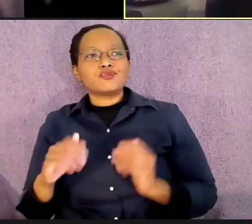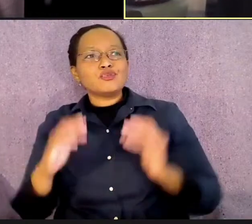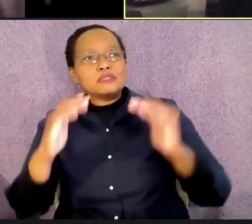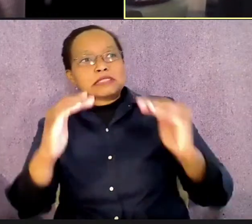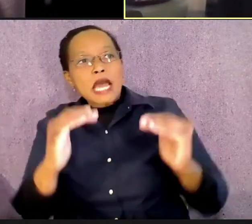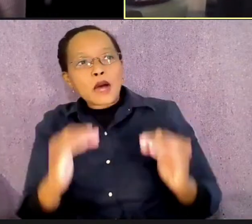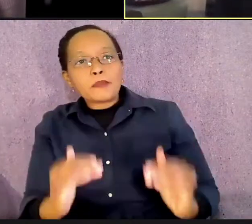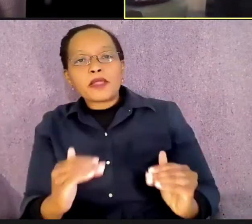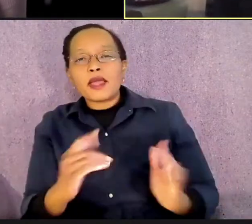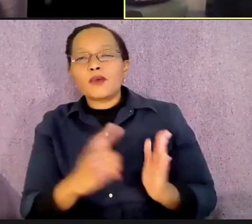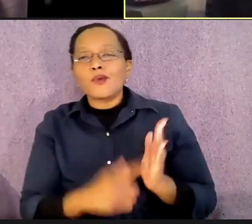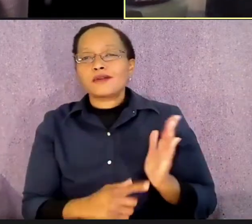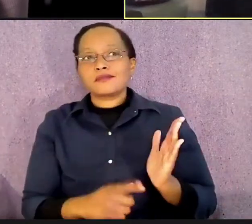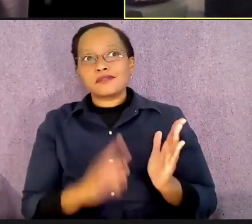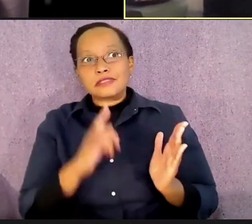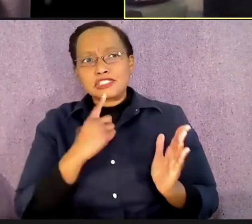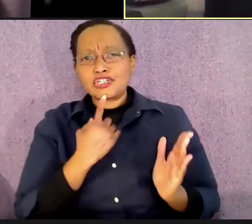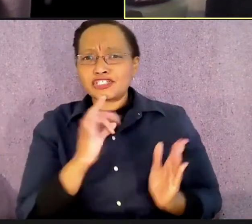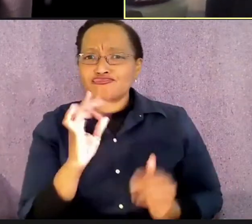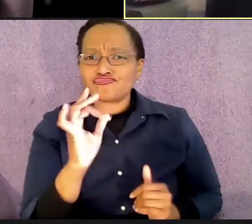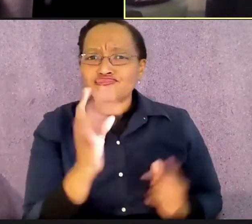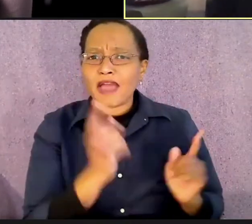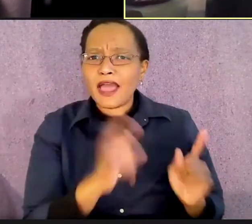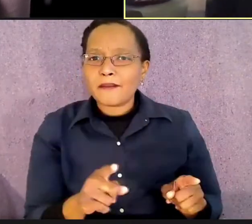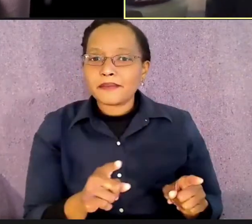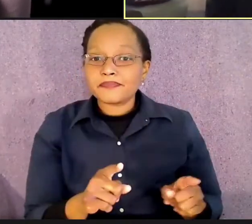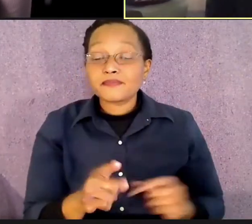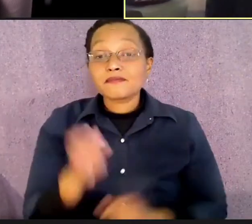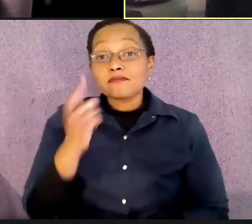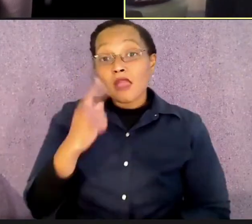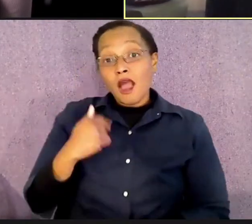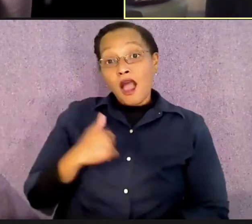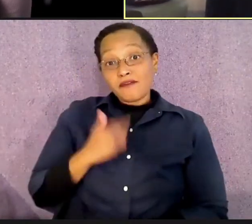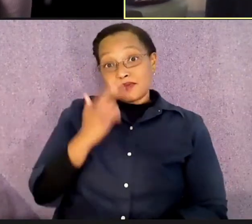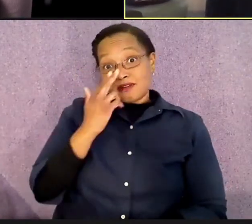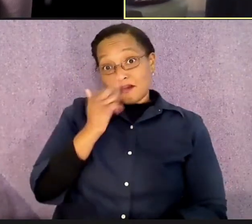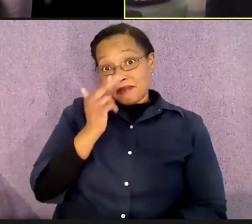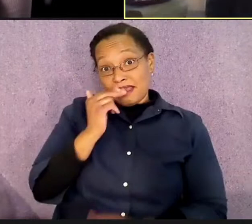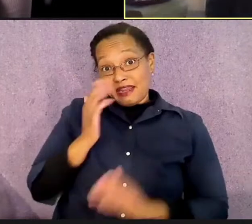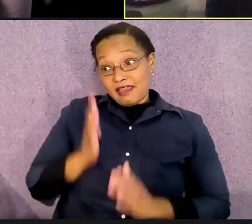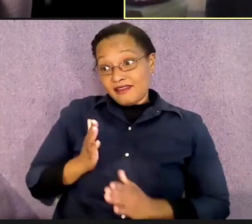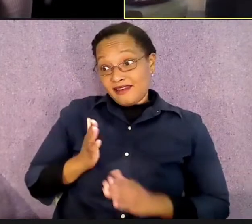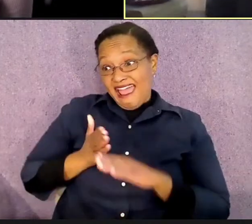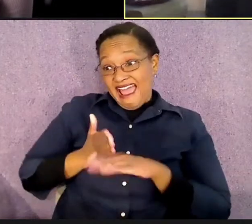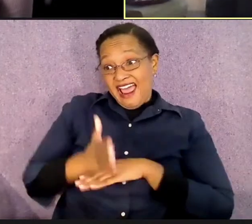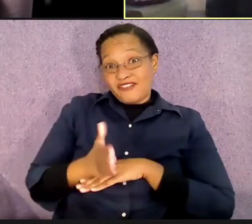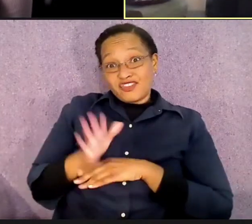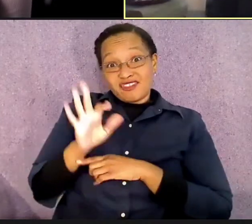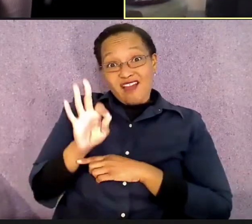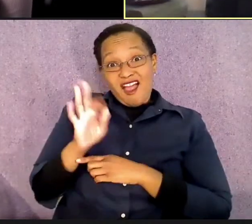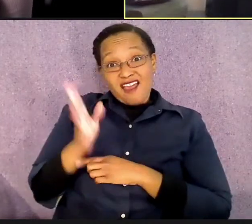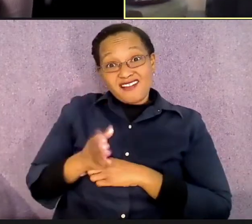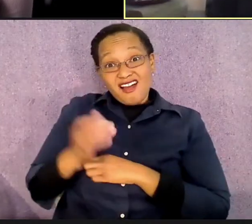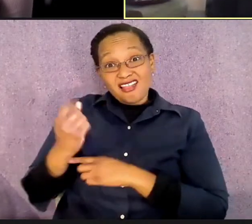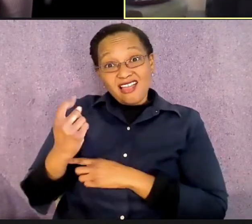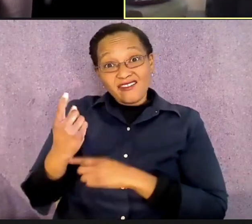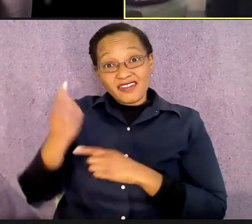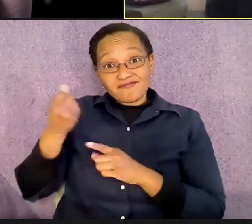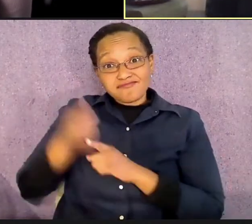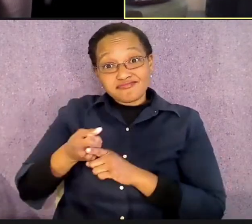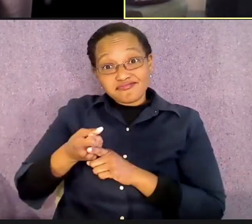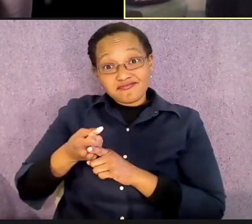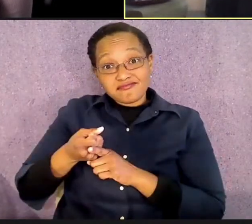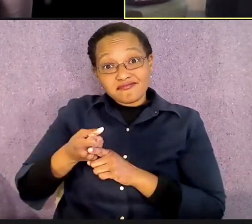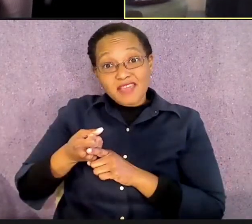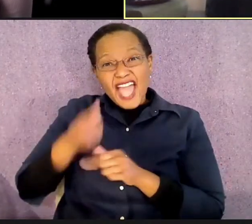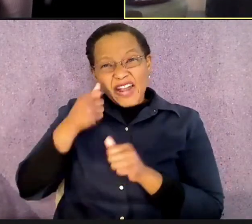that I was a comedian after 9/11 happened. And I remember just being like, there was this sort of like, maybe